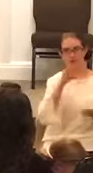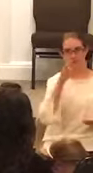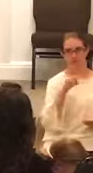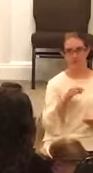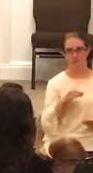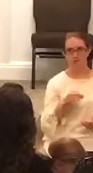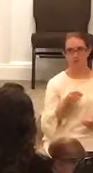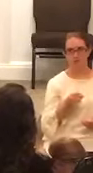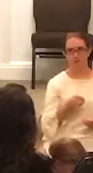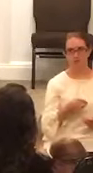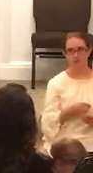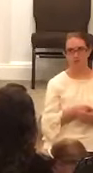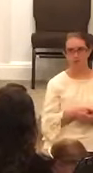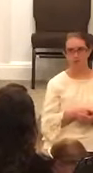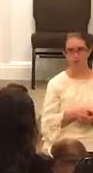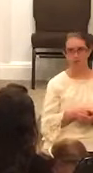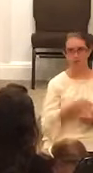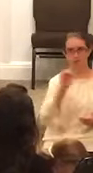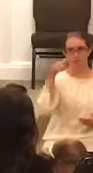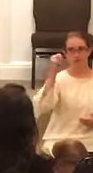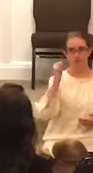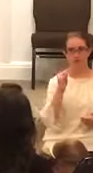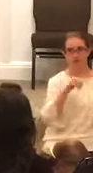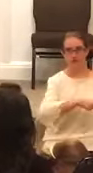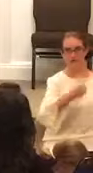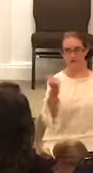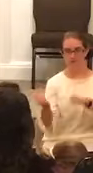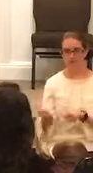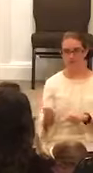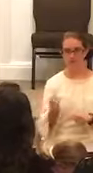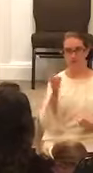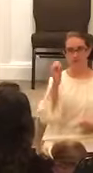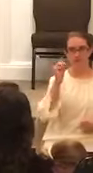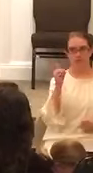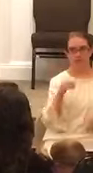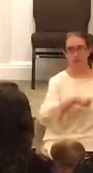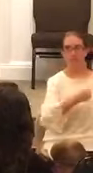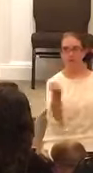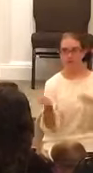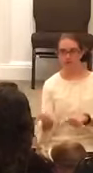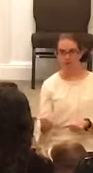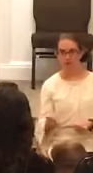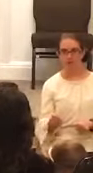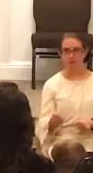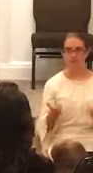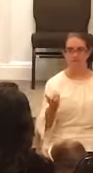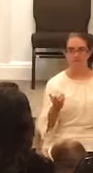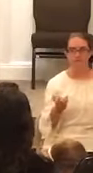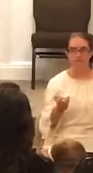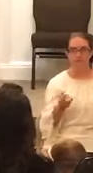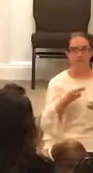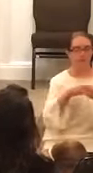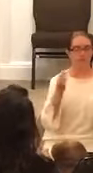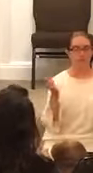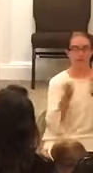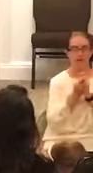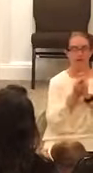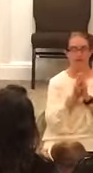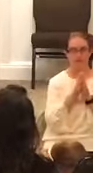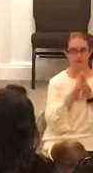said, unto what were you baptized? They said, unto John's baptism. What did he say John did? He baptized unto what?